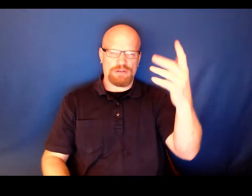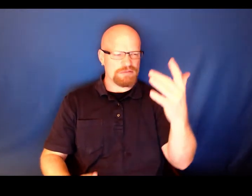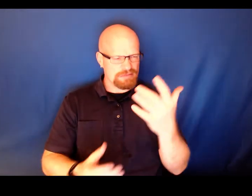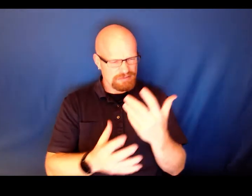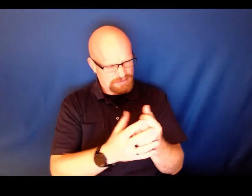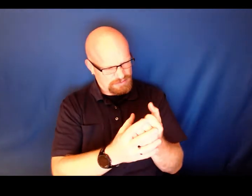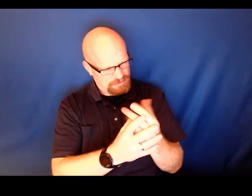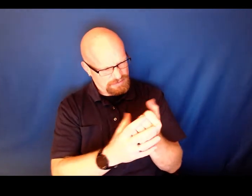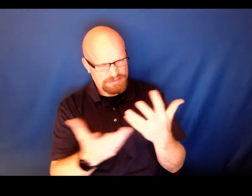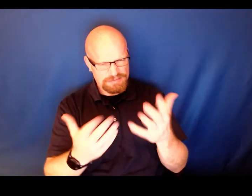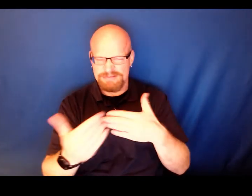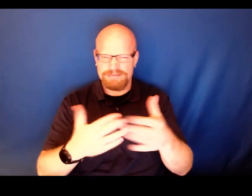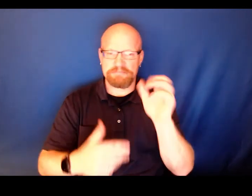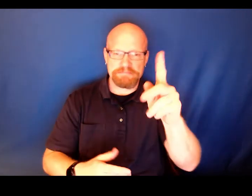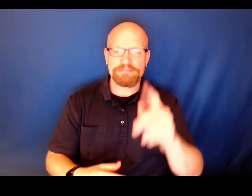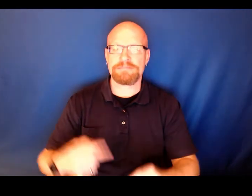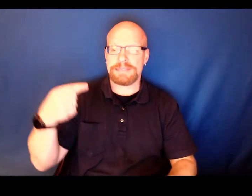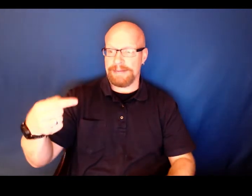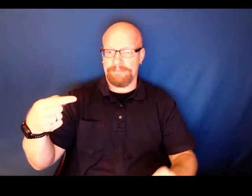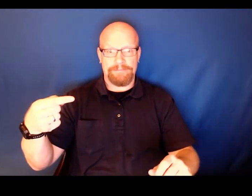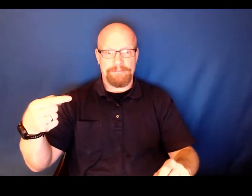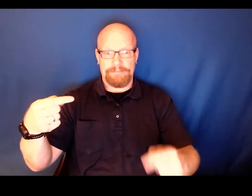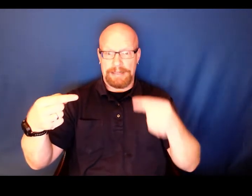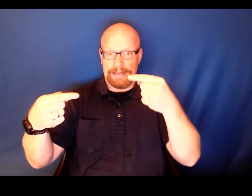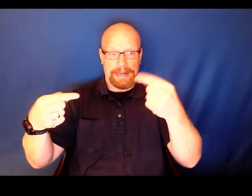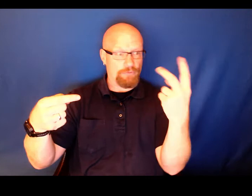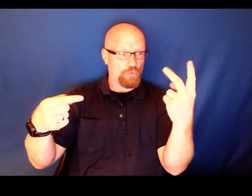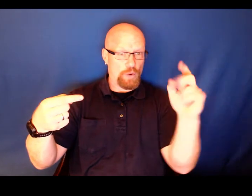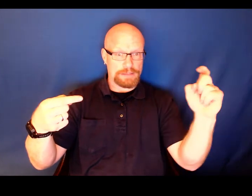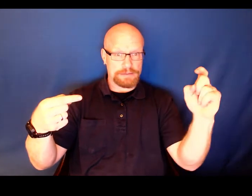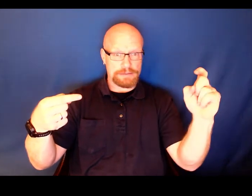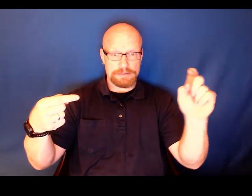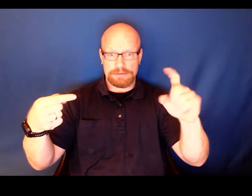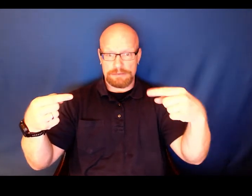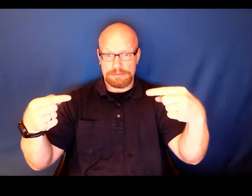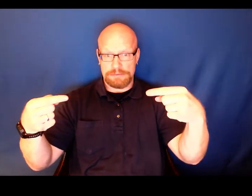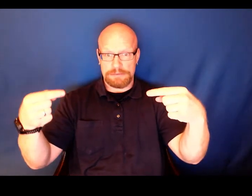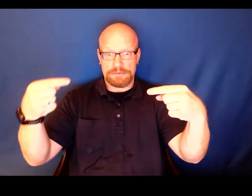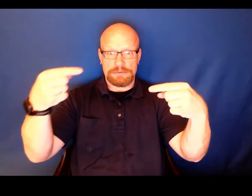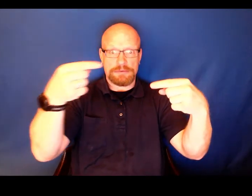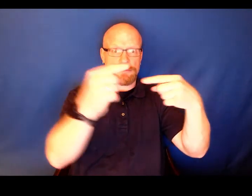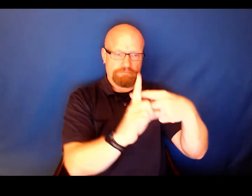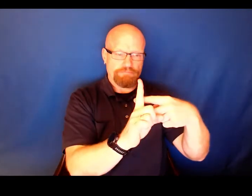became negative 3x squared plus 2x plus 5. Right?